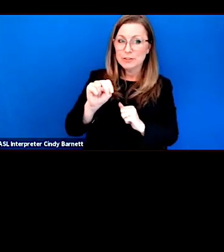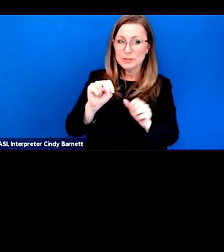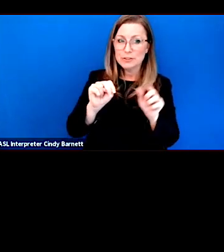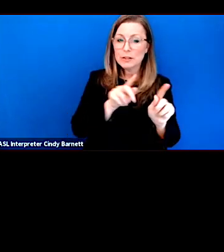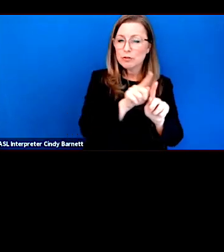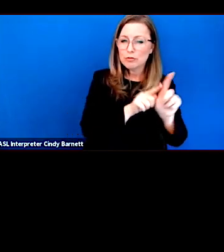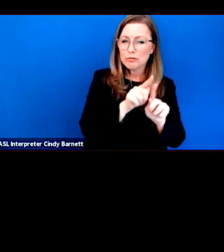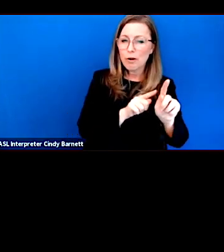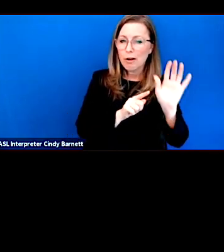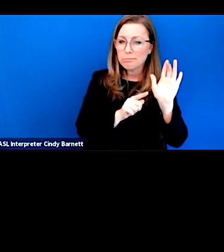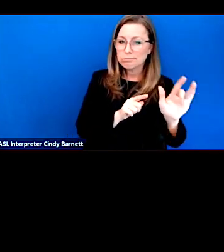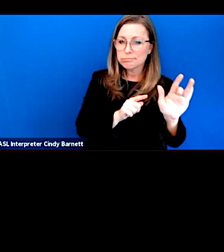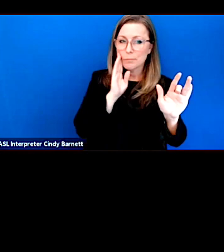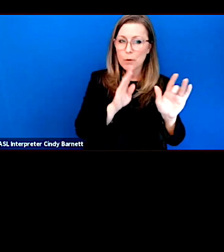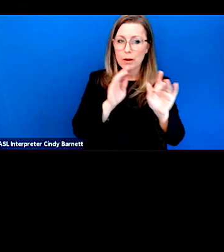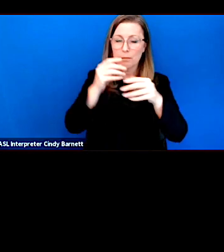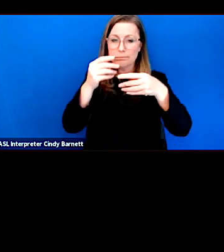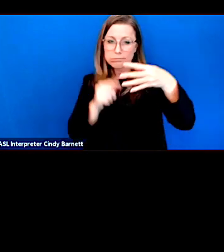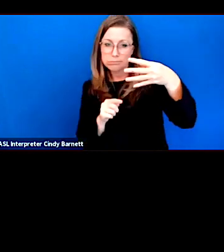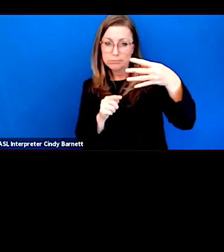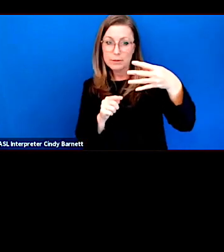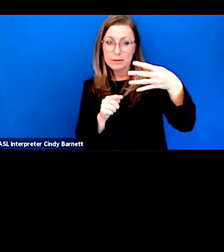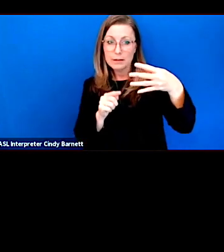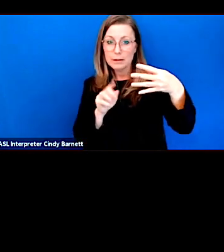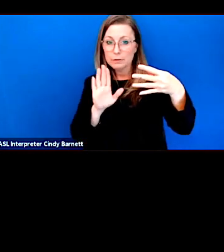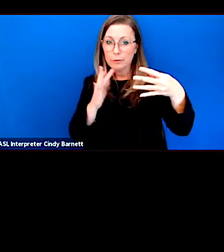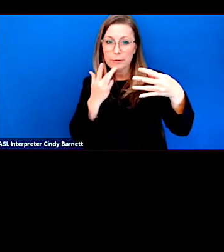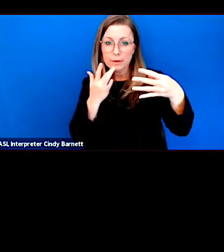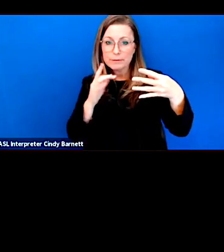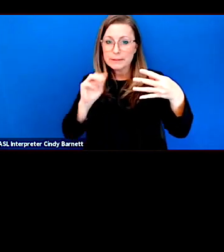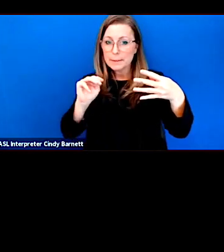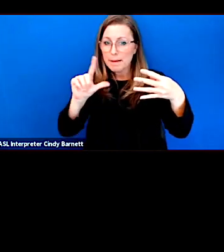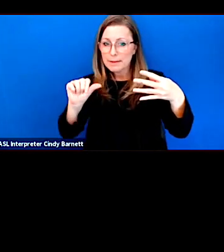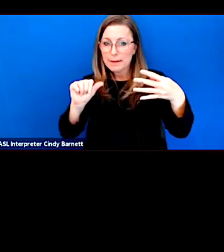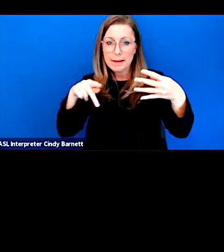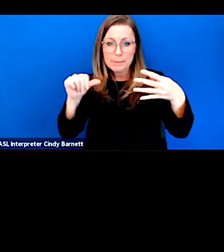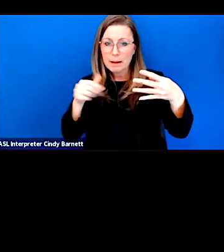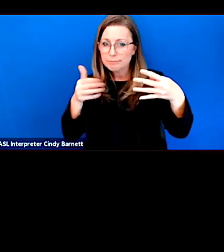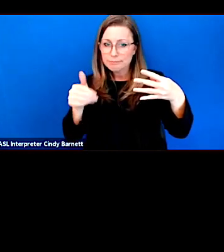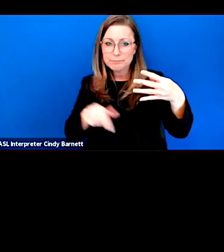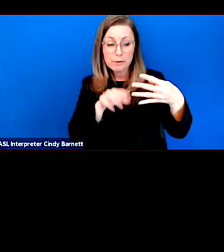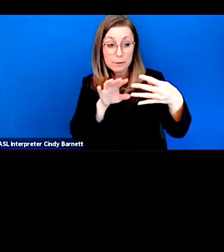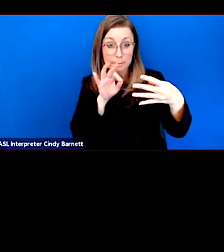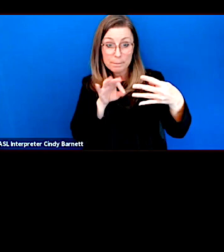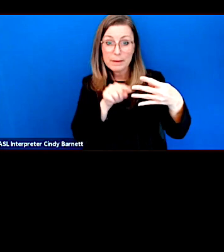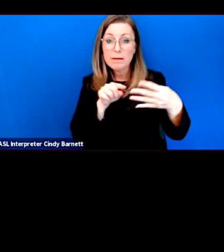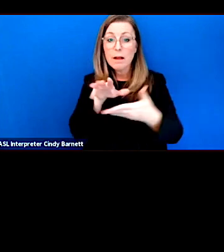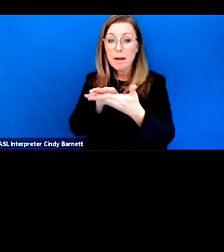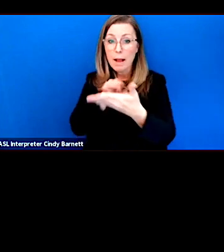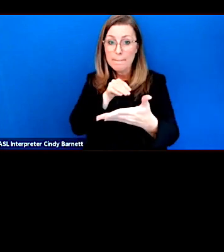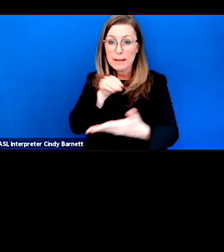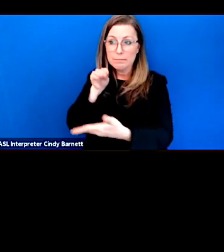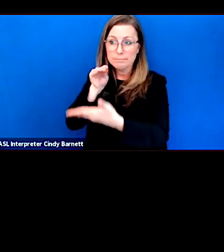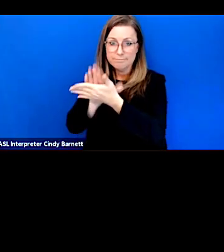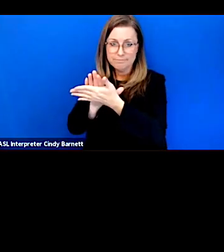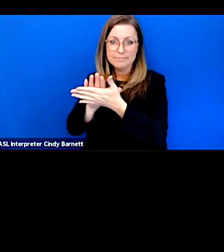using APA or MLA, and saving that in that tracking form that you saw in previous slides. One